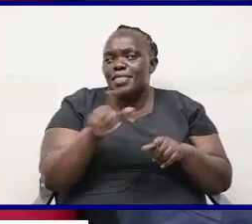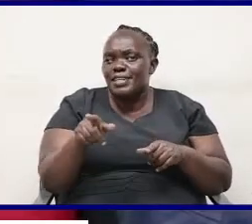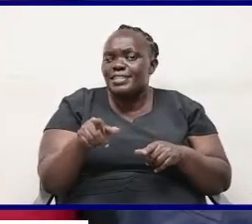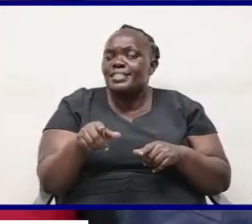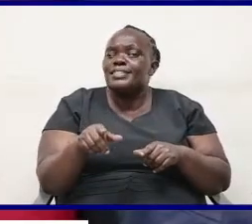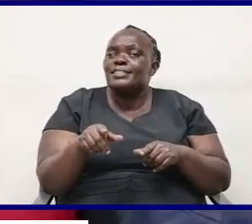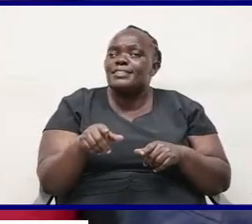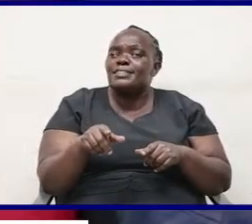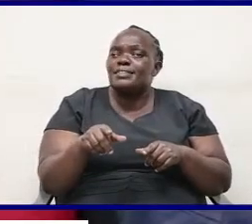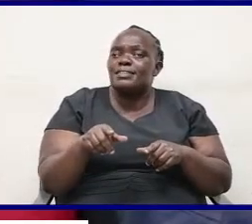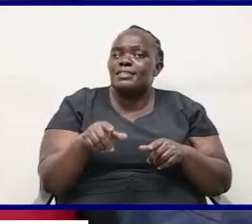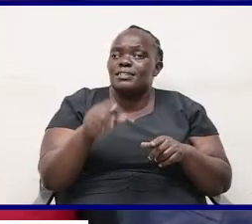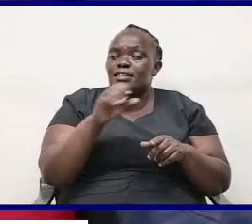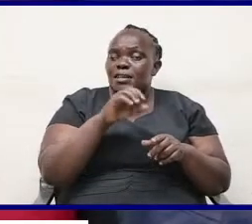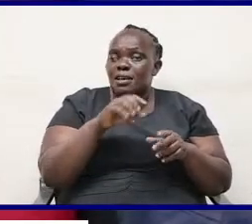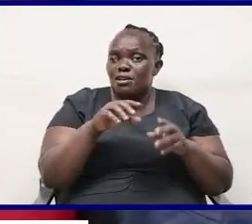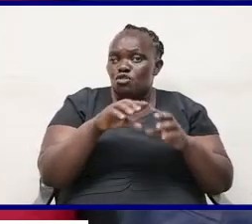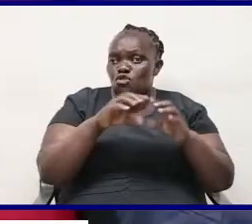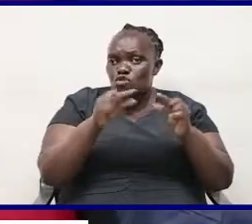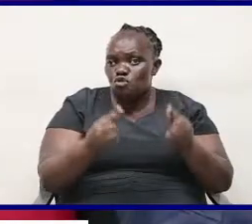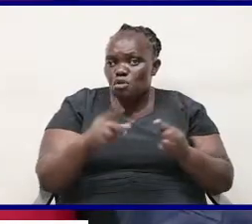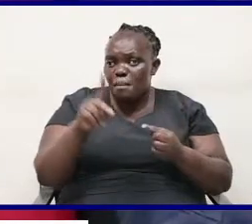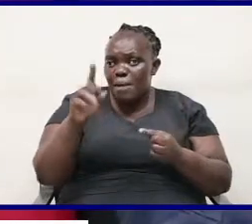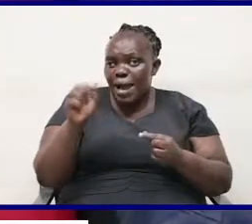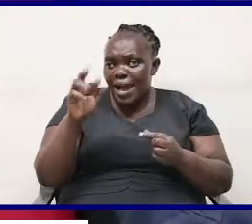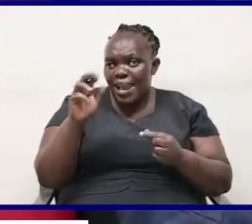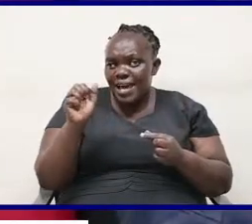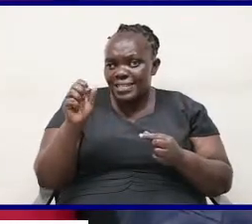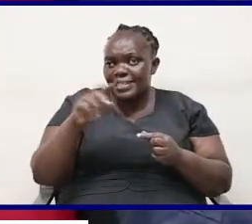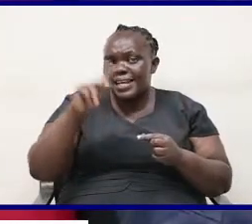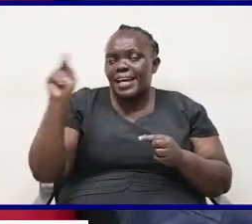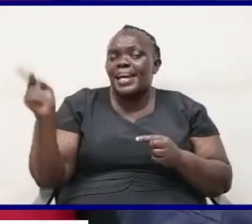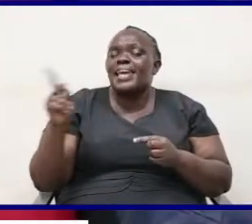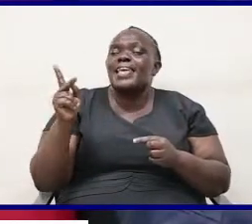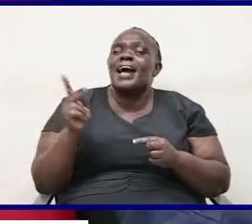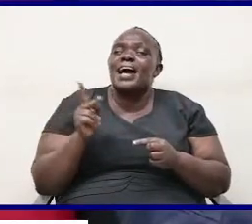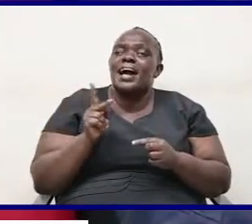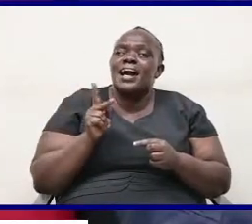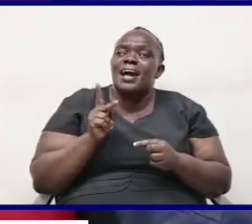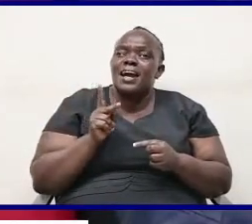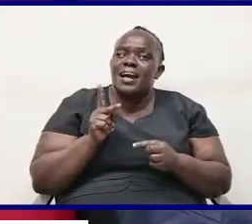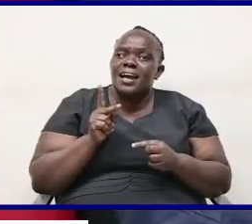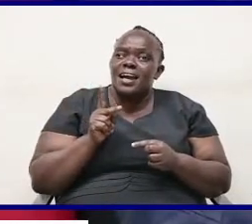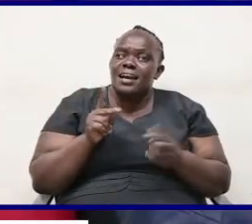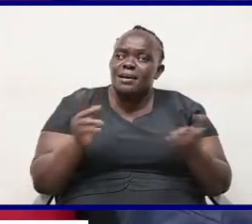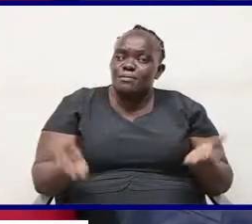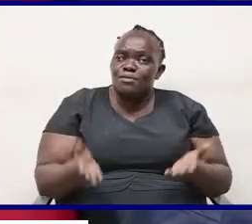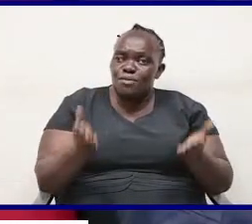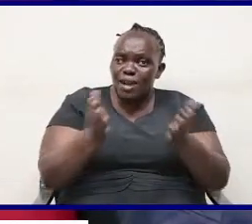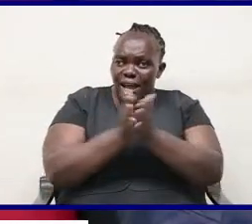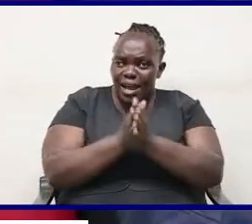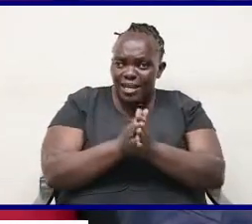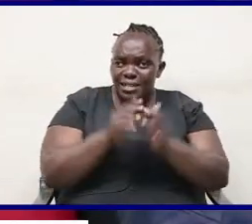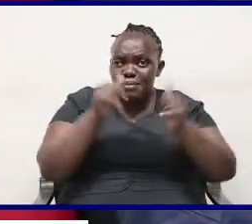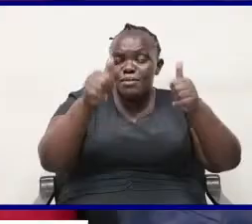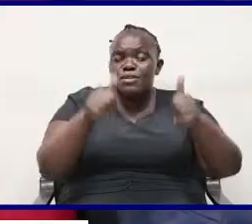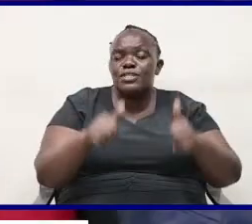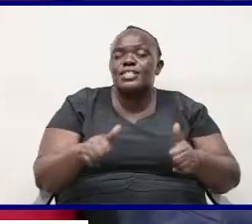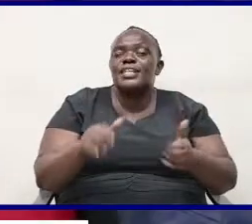in terms of parastatals. We have the Kenya Promotion and Branding